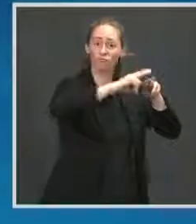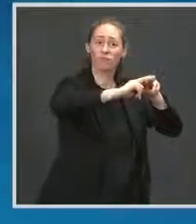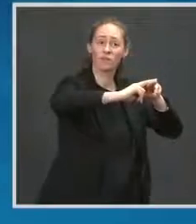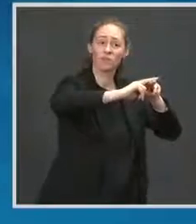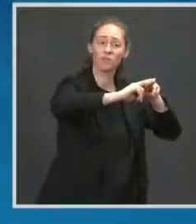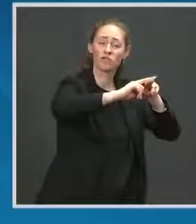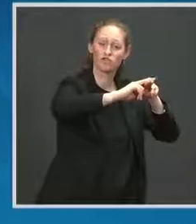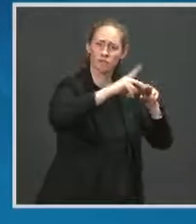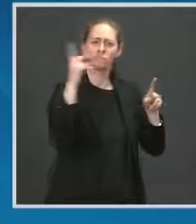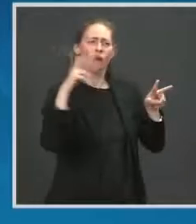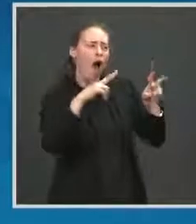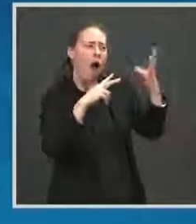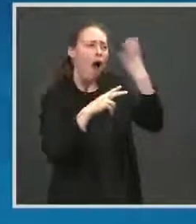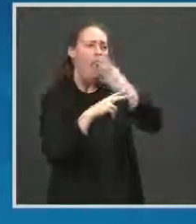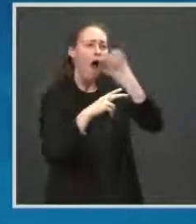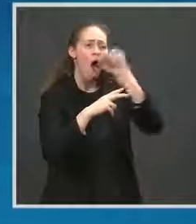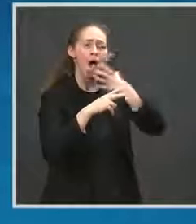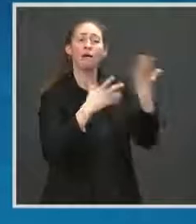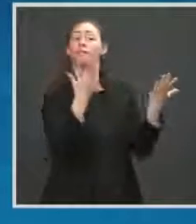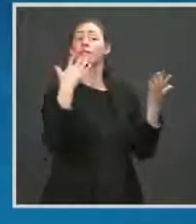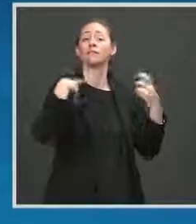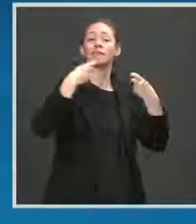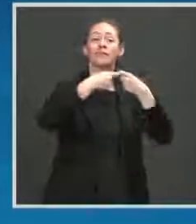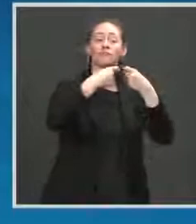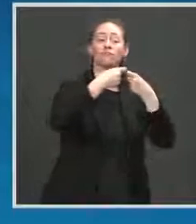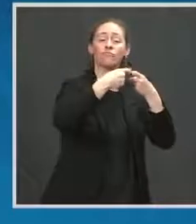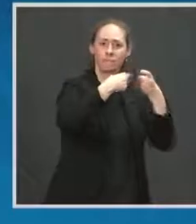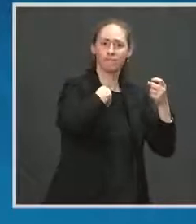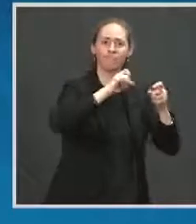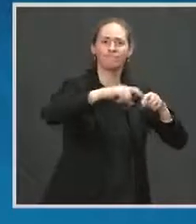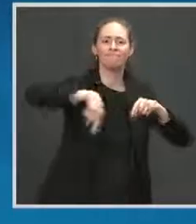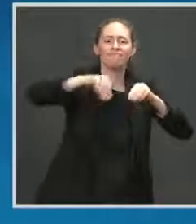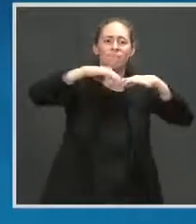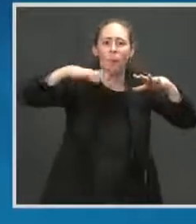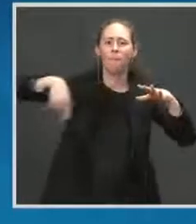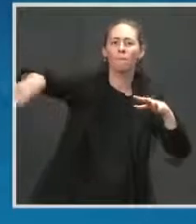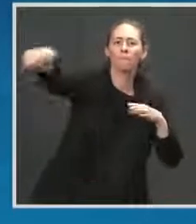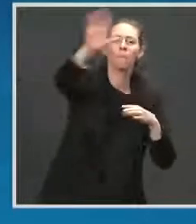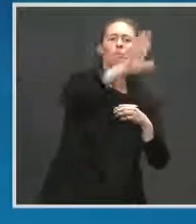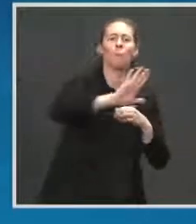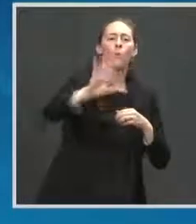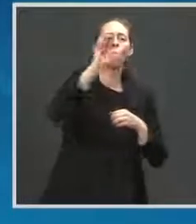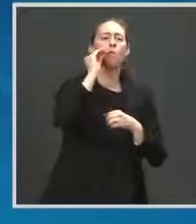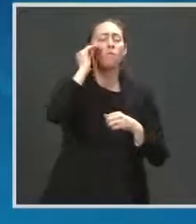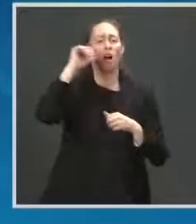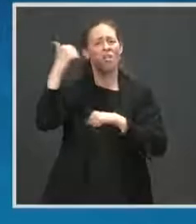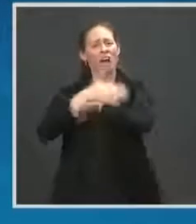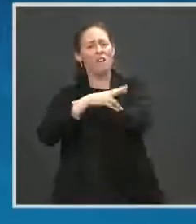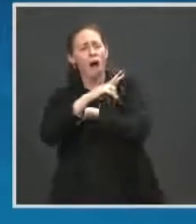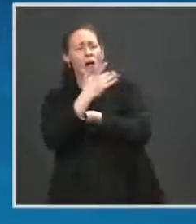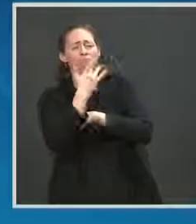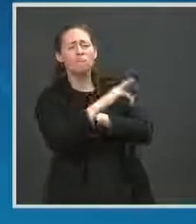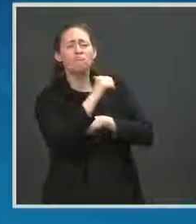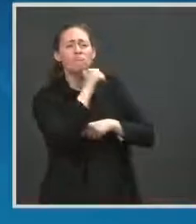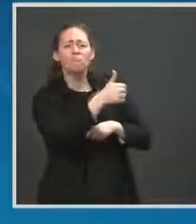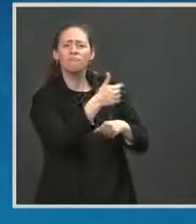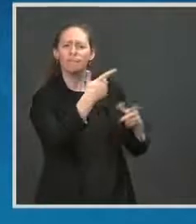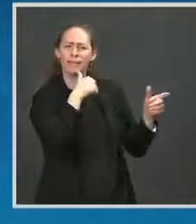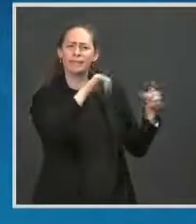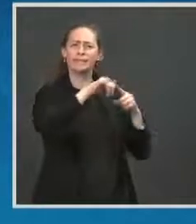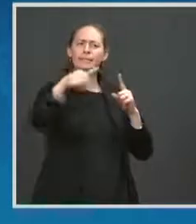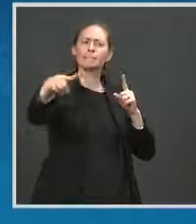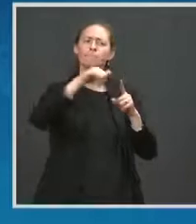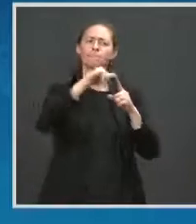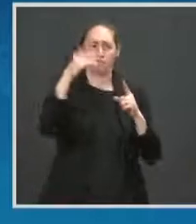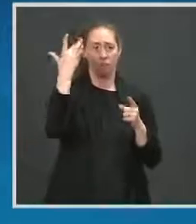we brought electricity to every household in America. That was true when we raced to